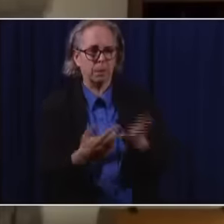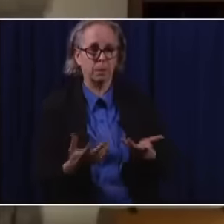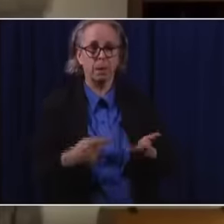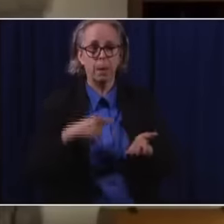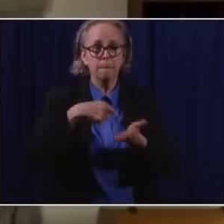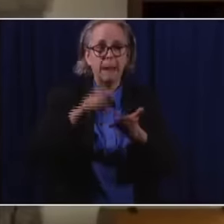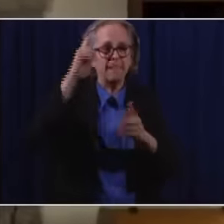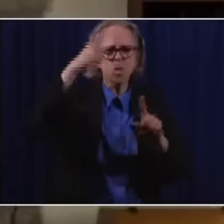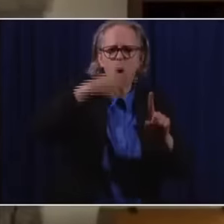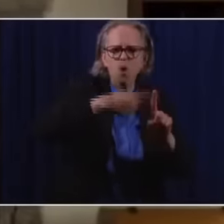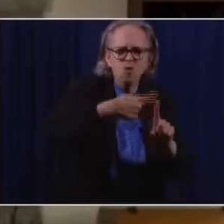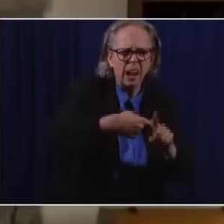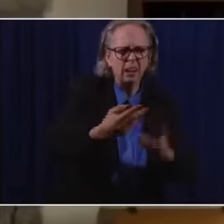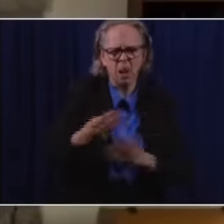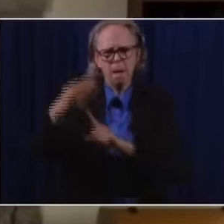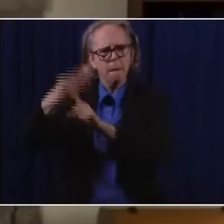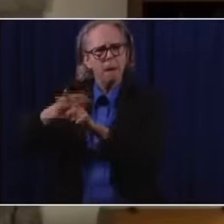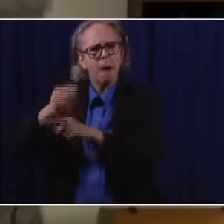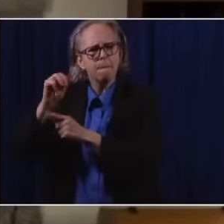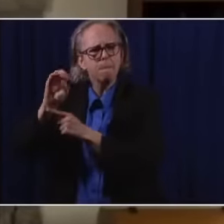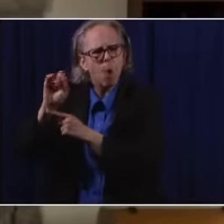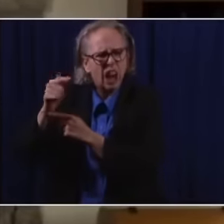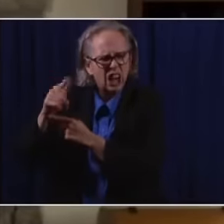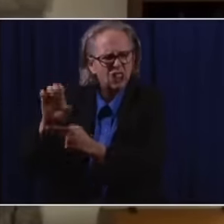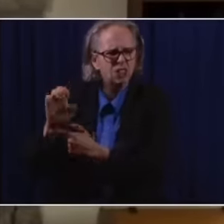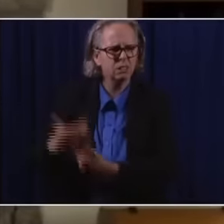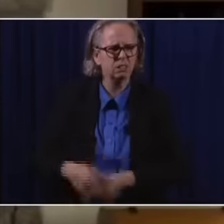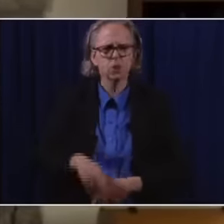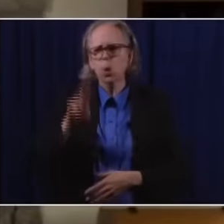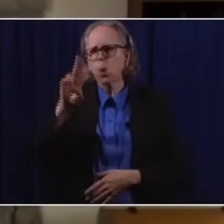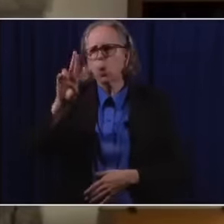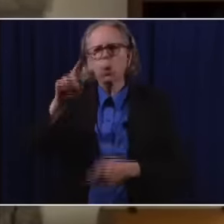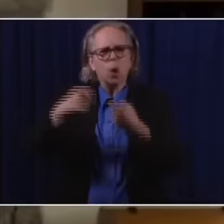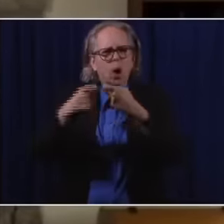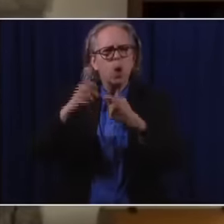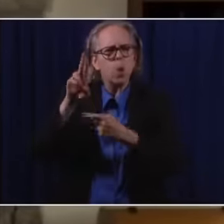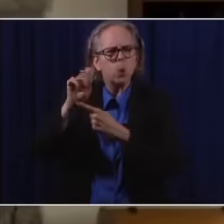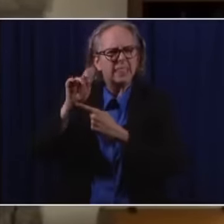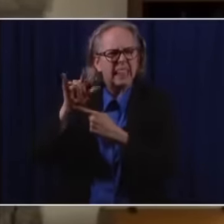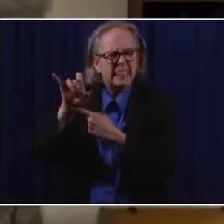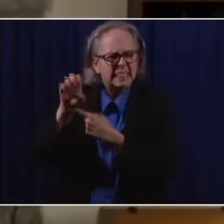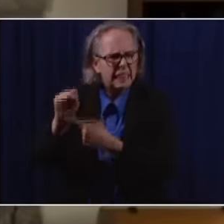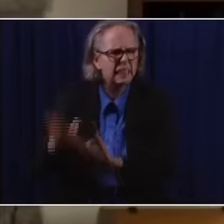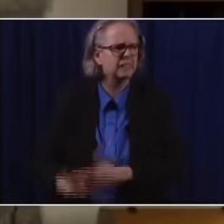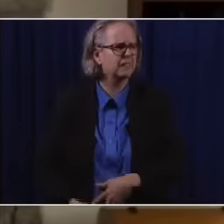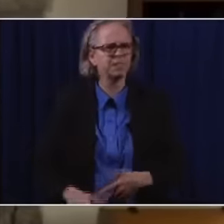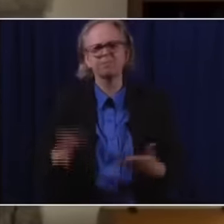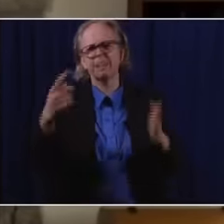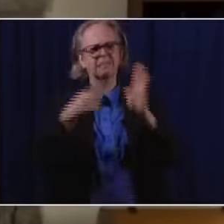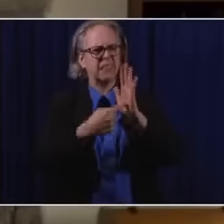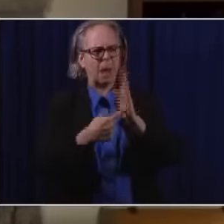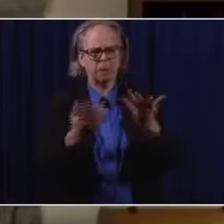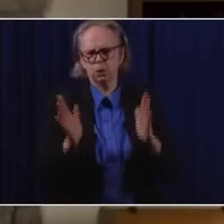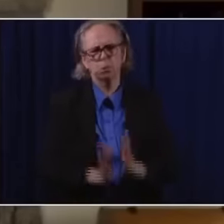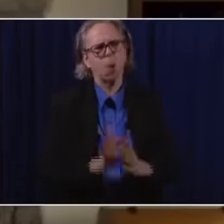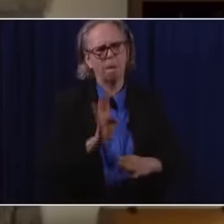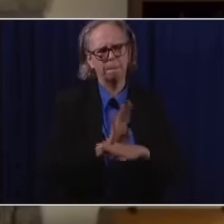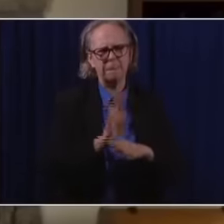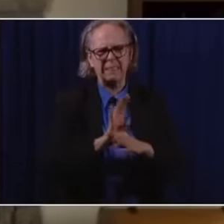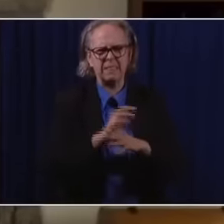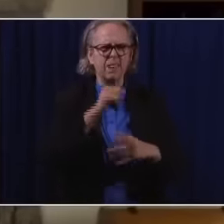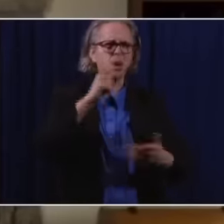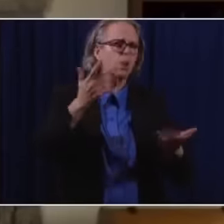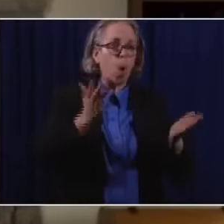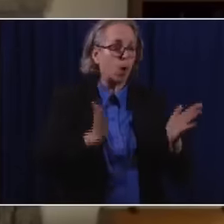utility bills, as well as funding for small businesses and nonprofits. Again, we're looking towards the end of the week to make that